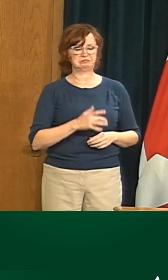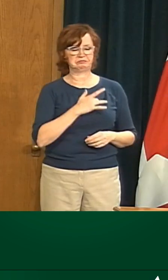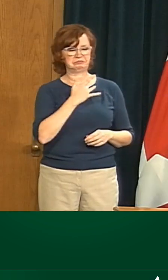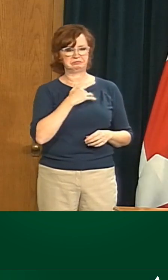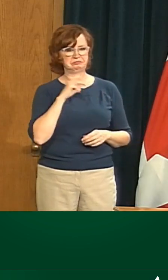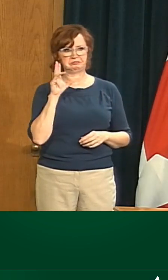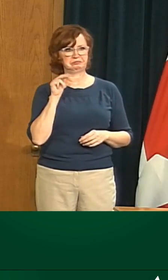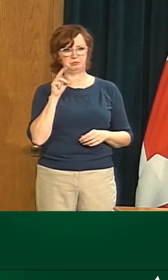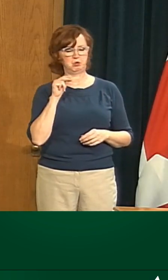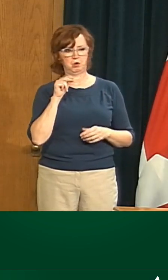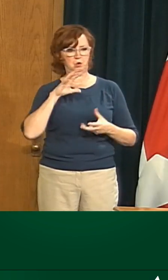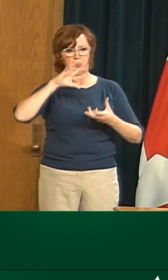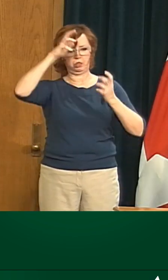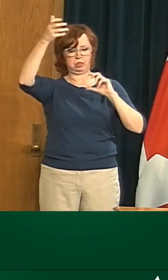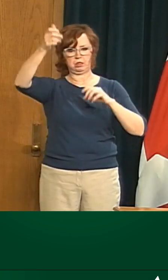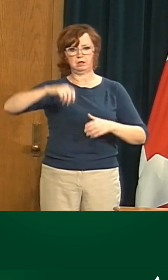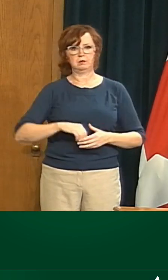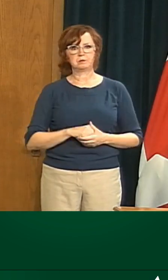sectors of their economy